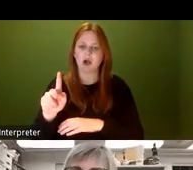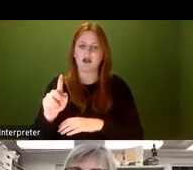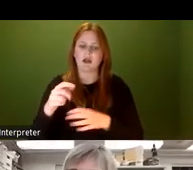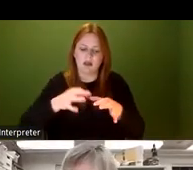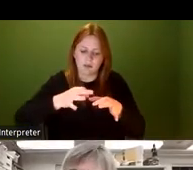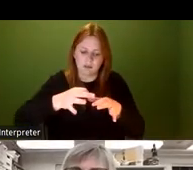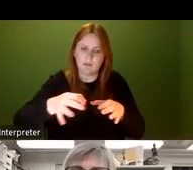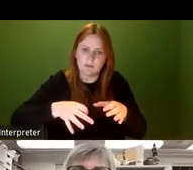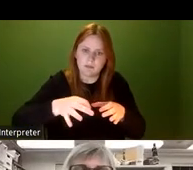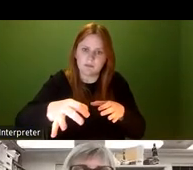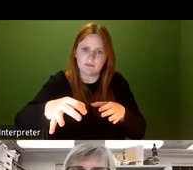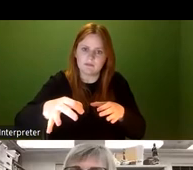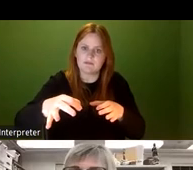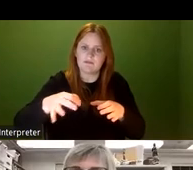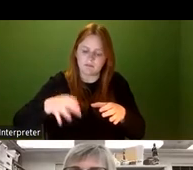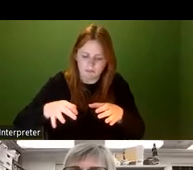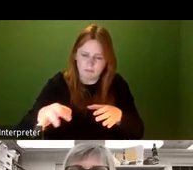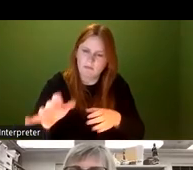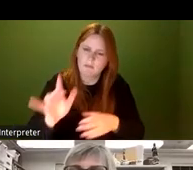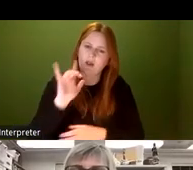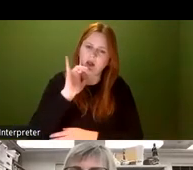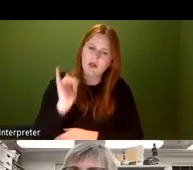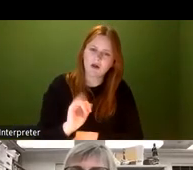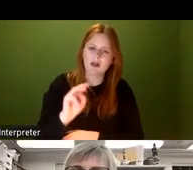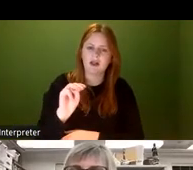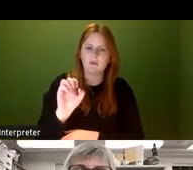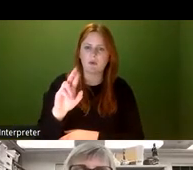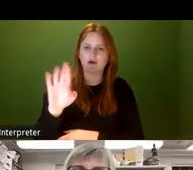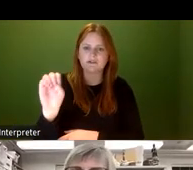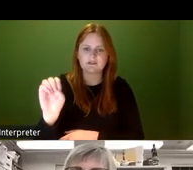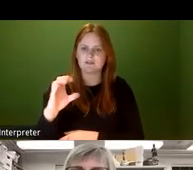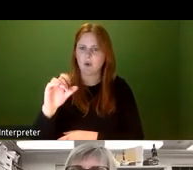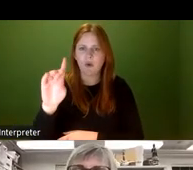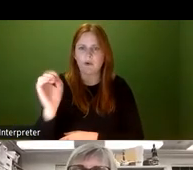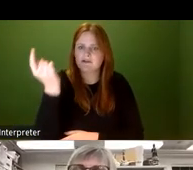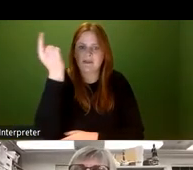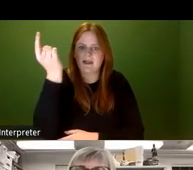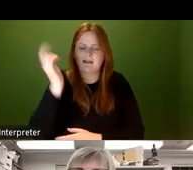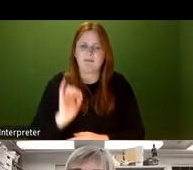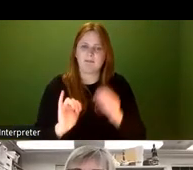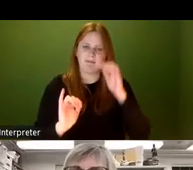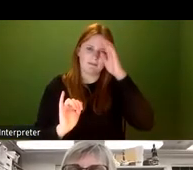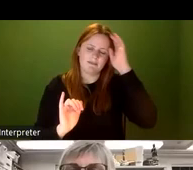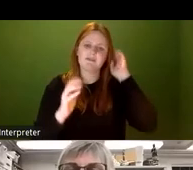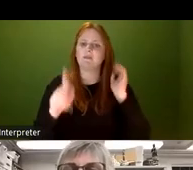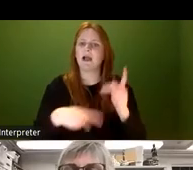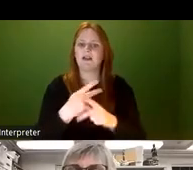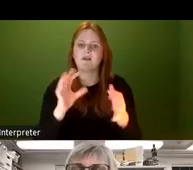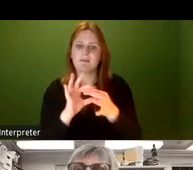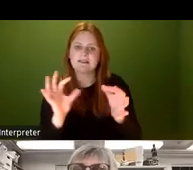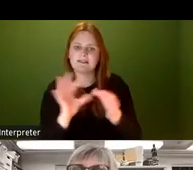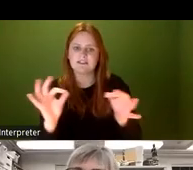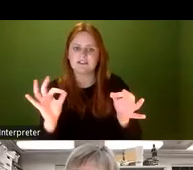to me looks like Morse code, or, you know, some kind of message being